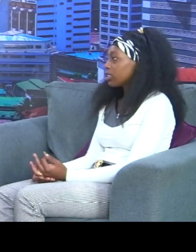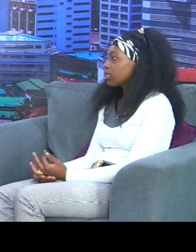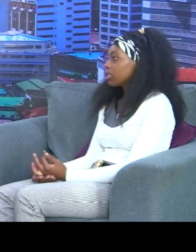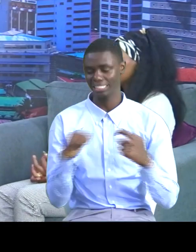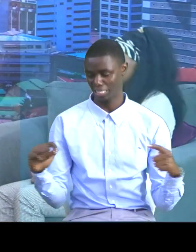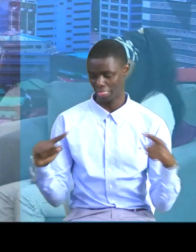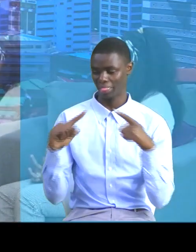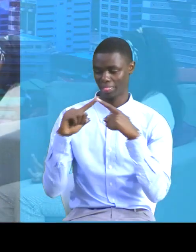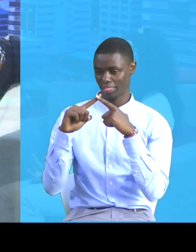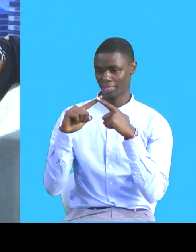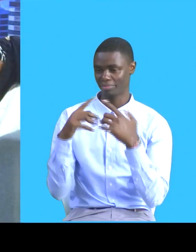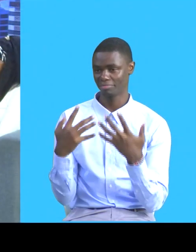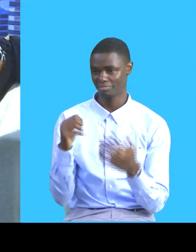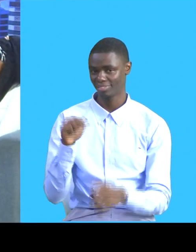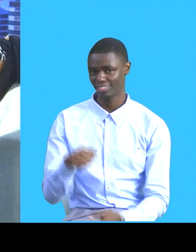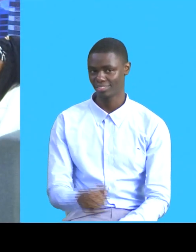challenging.